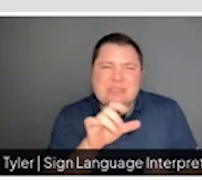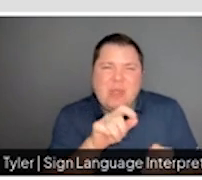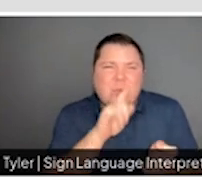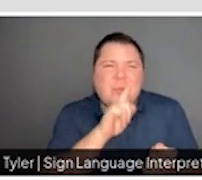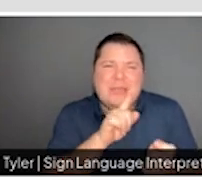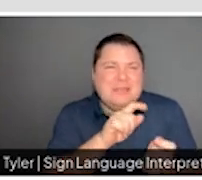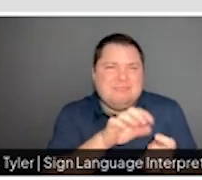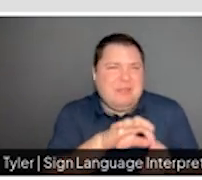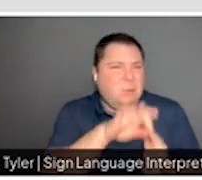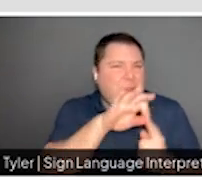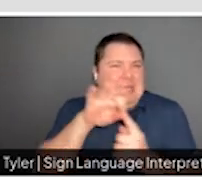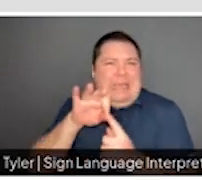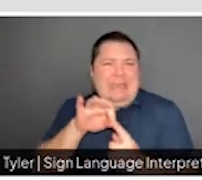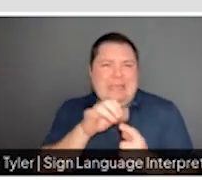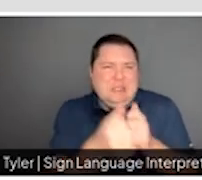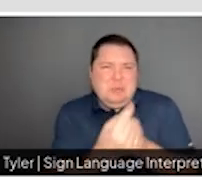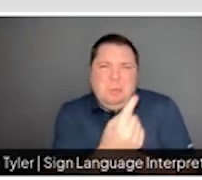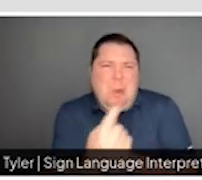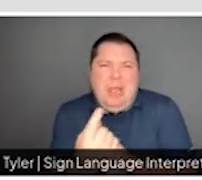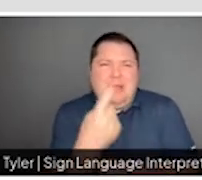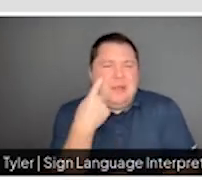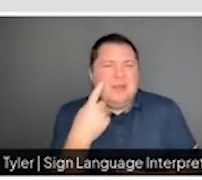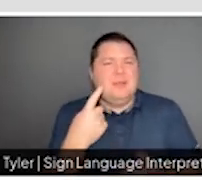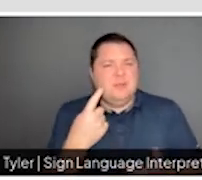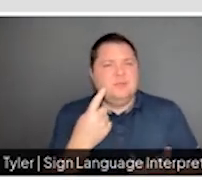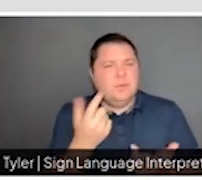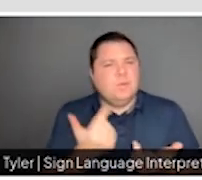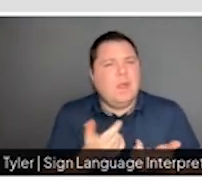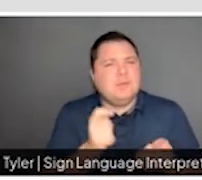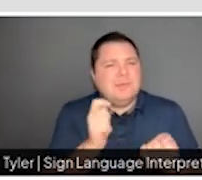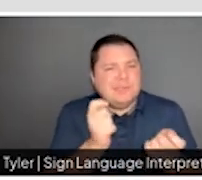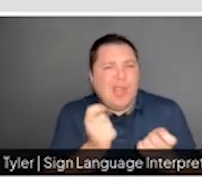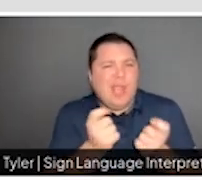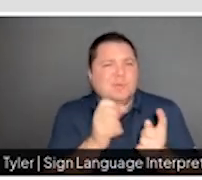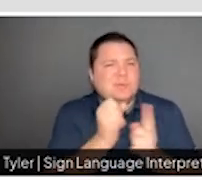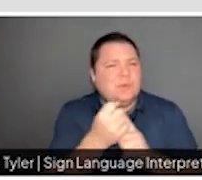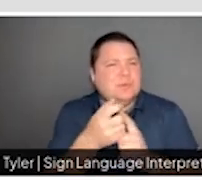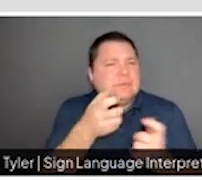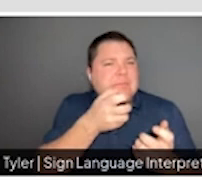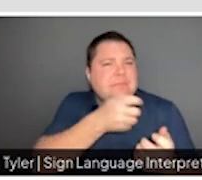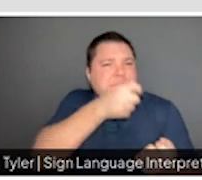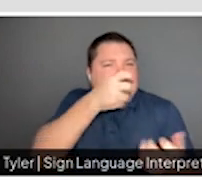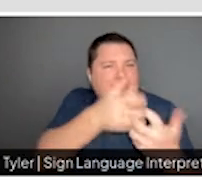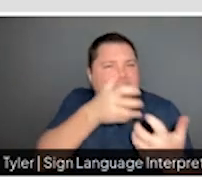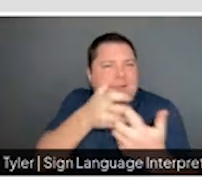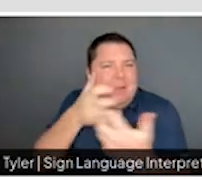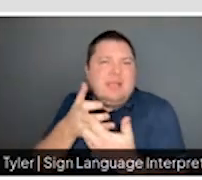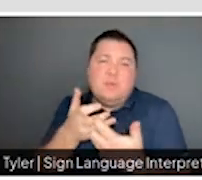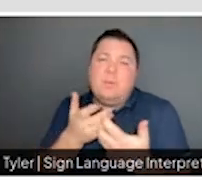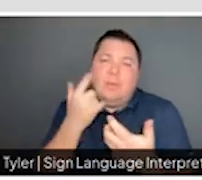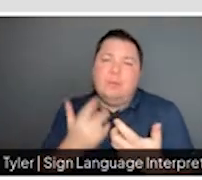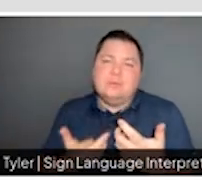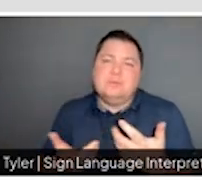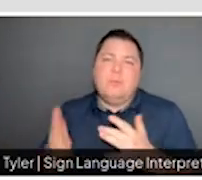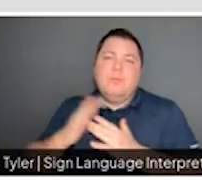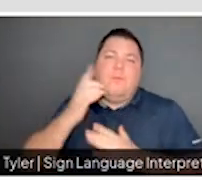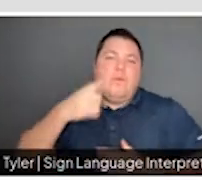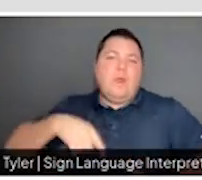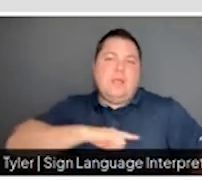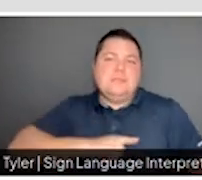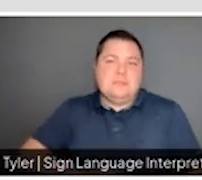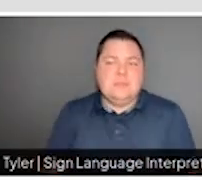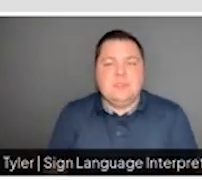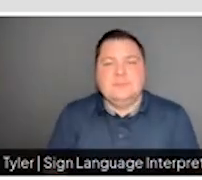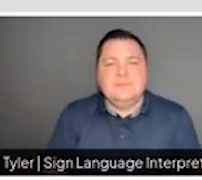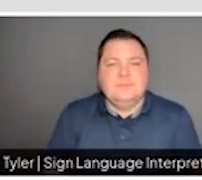So really building a tool that can handle nuances and quirks of your specific use case was definitely top of mind for us. And